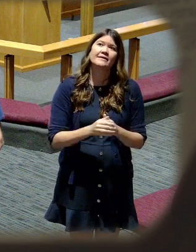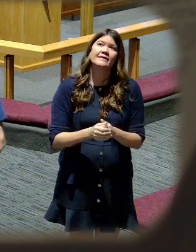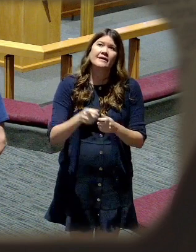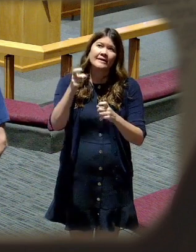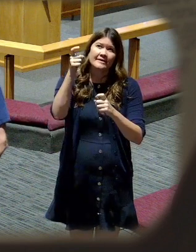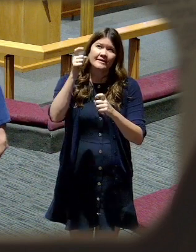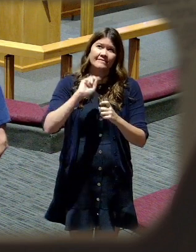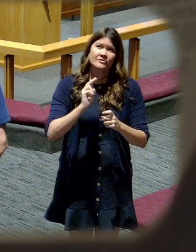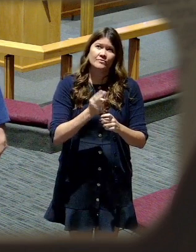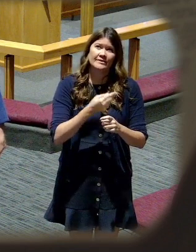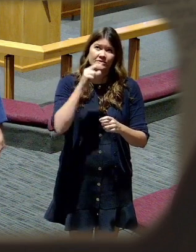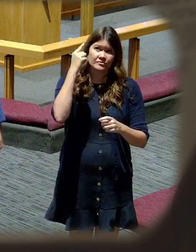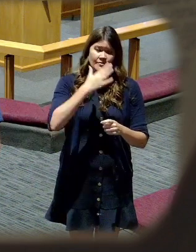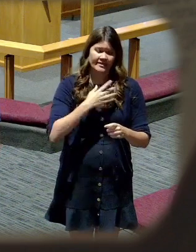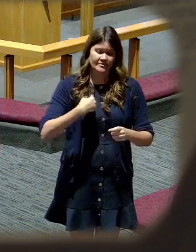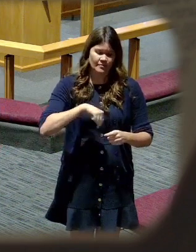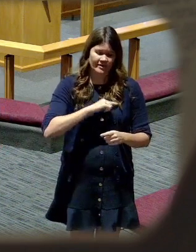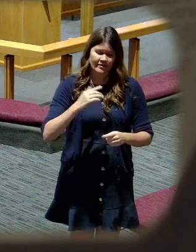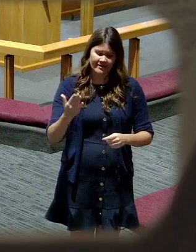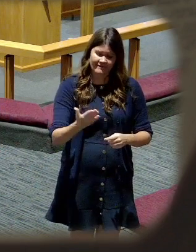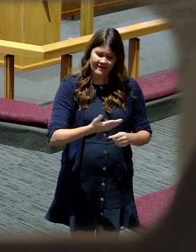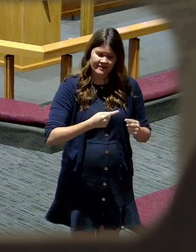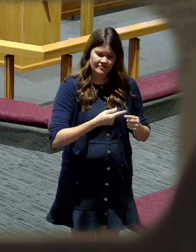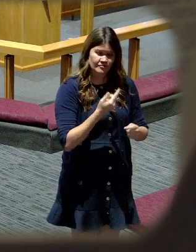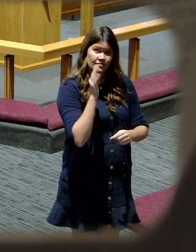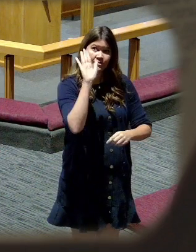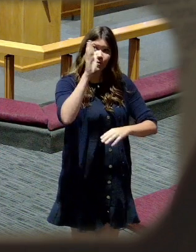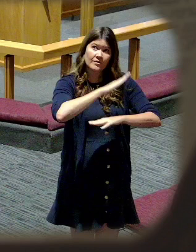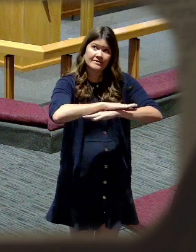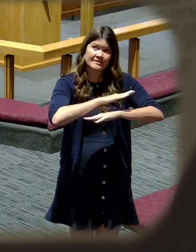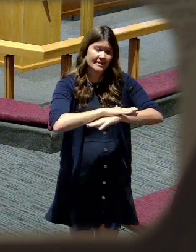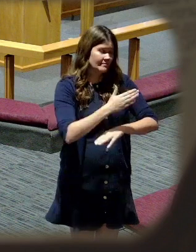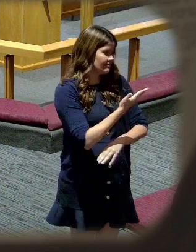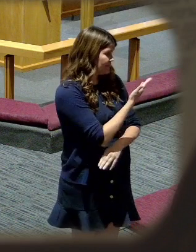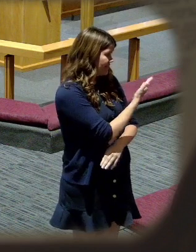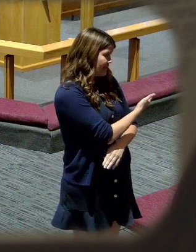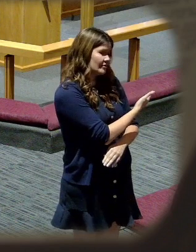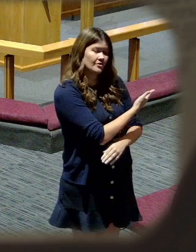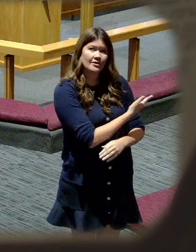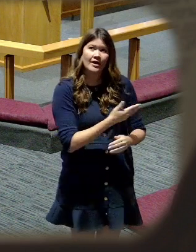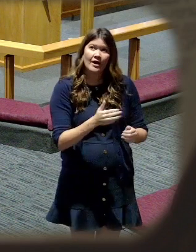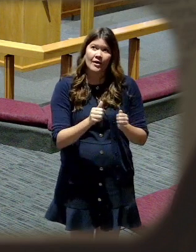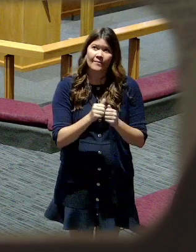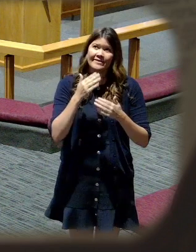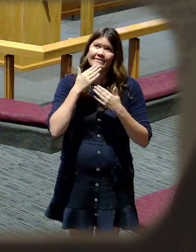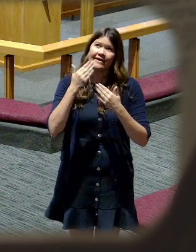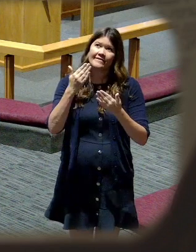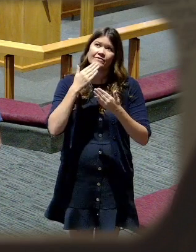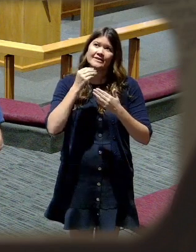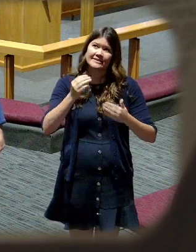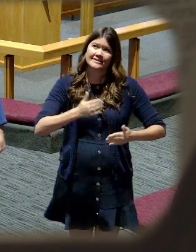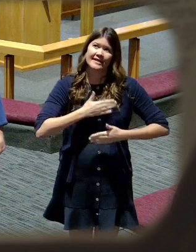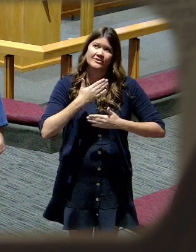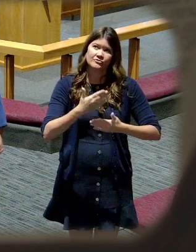we come to your table expectantly and hopefully with gratitude and